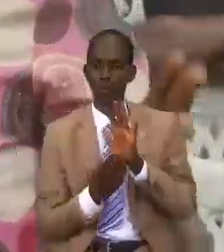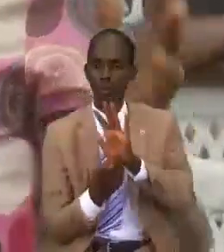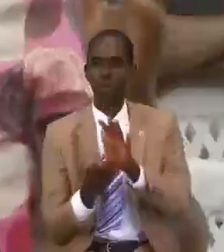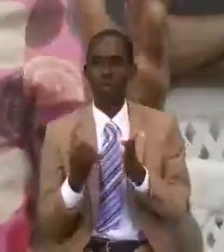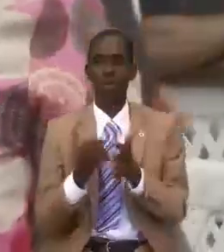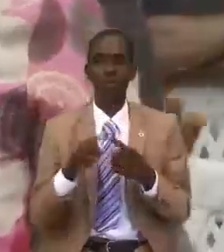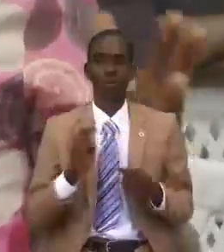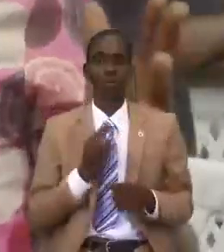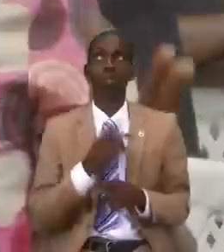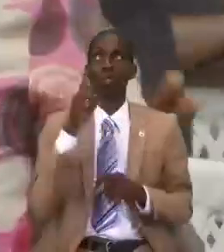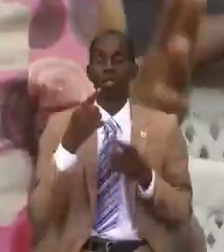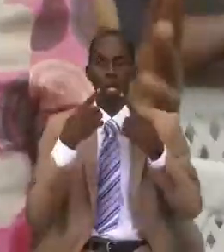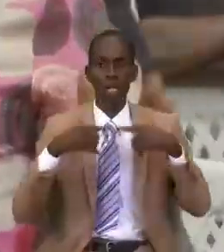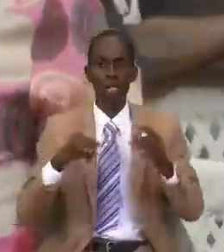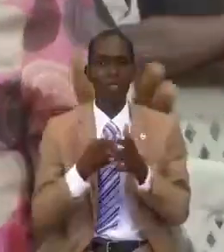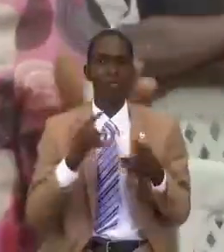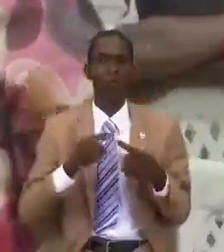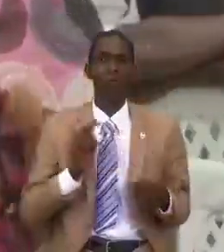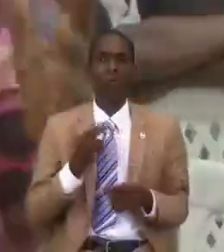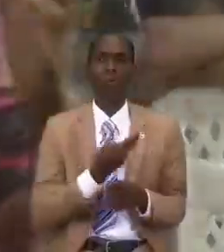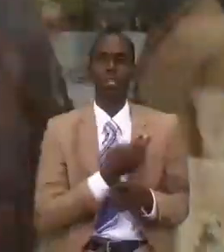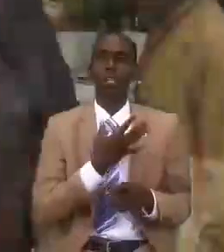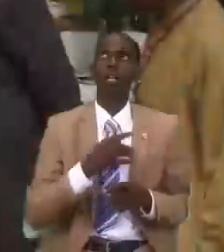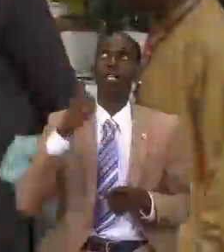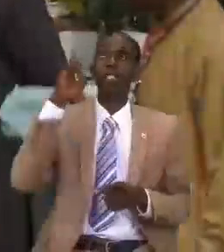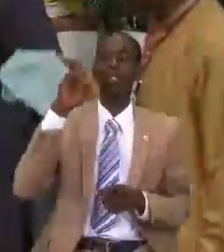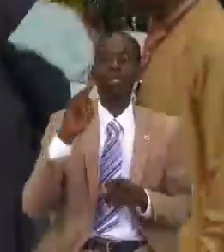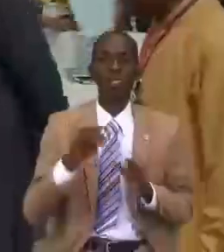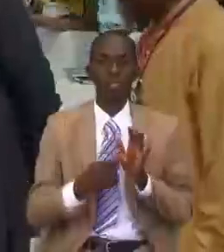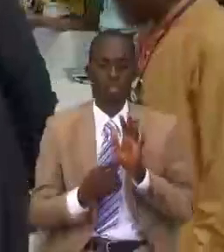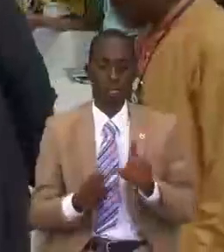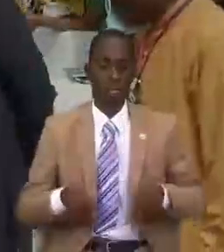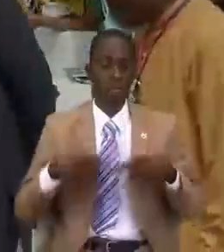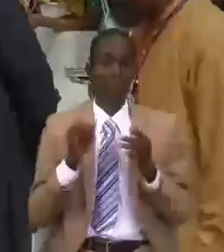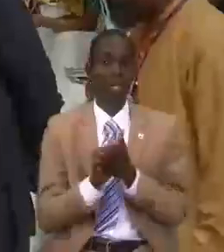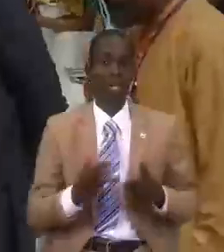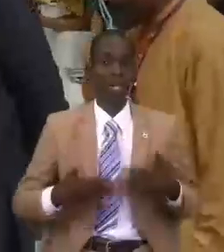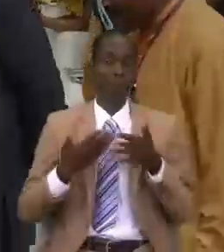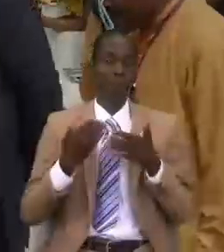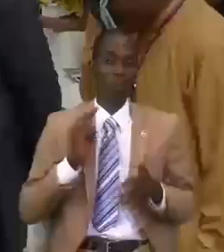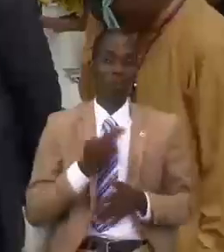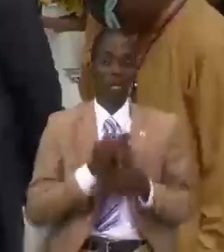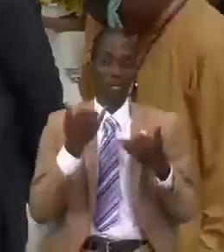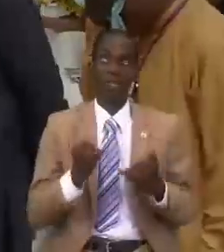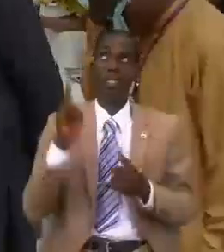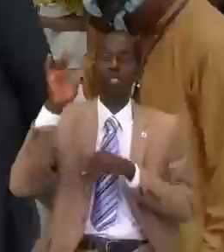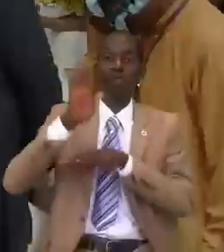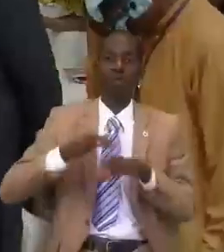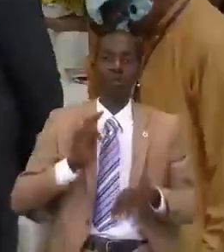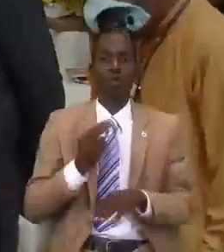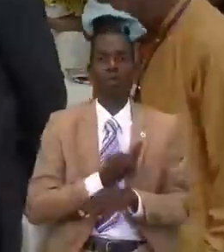lives that life before us. And now he calls us. And he wants to impart that new nature